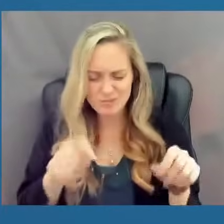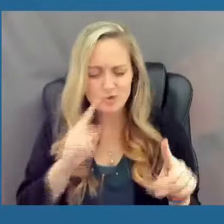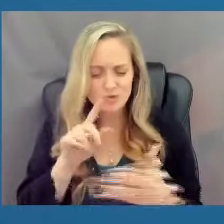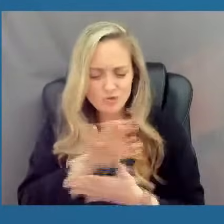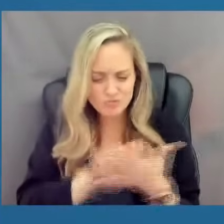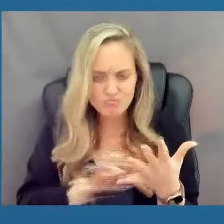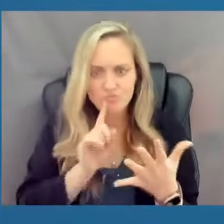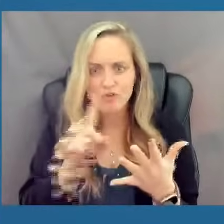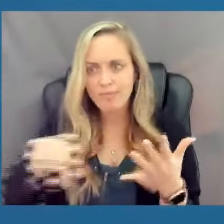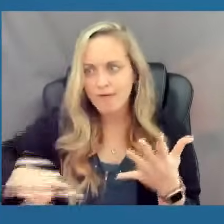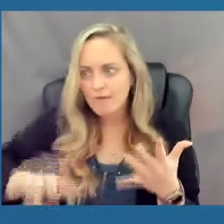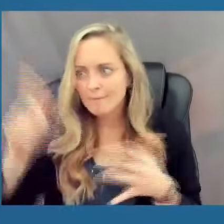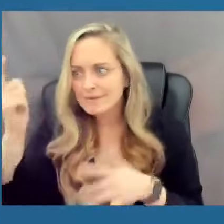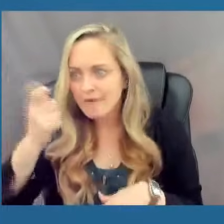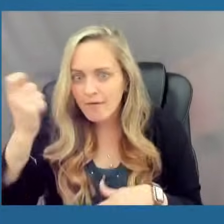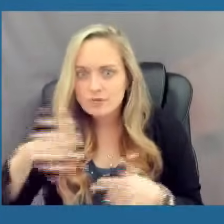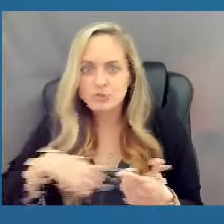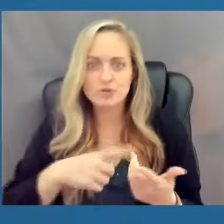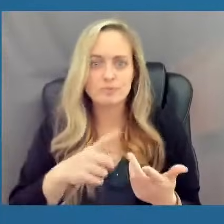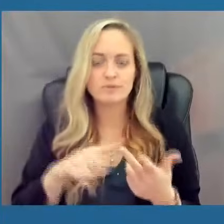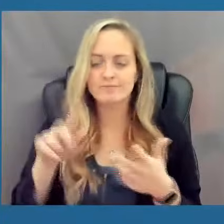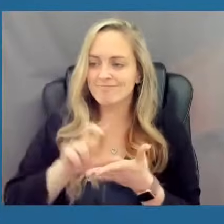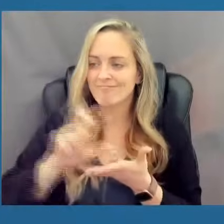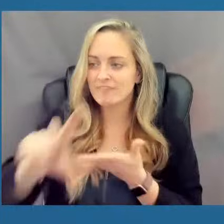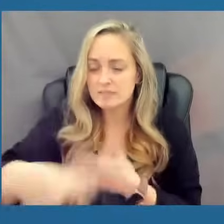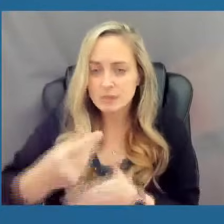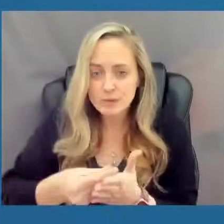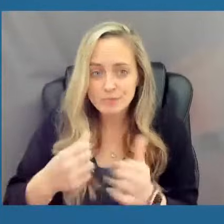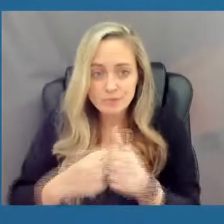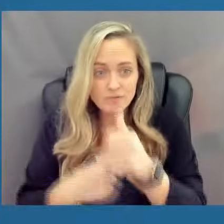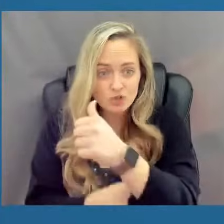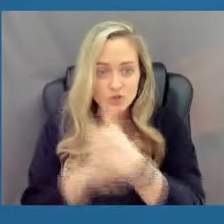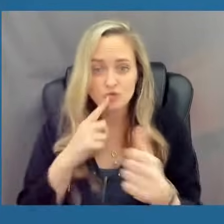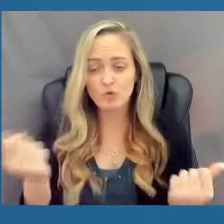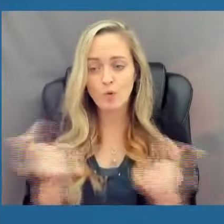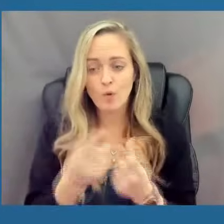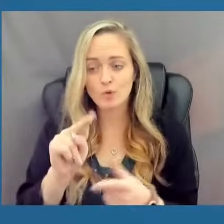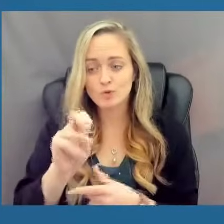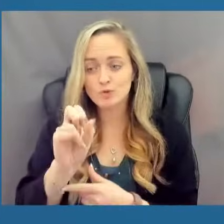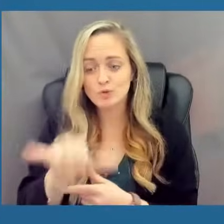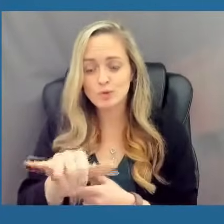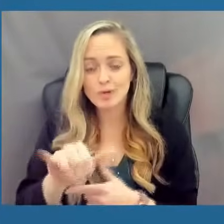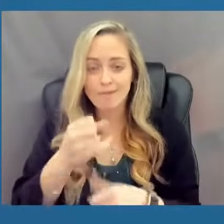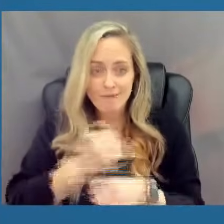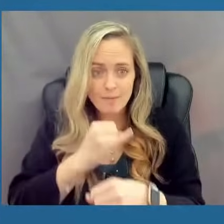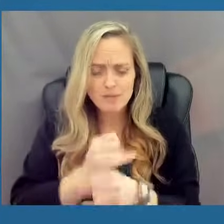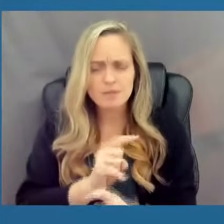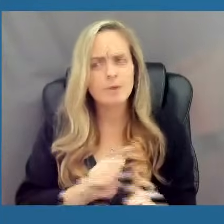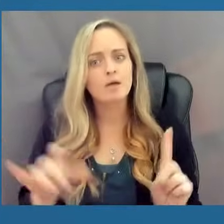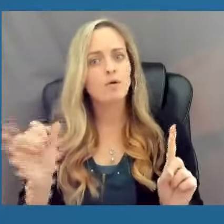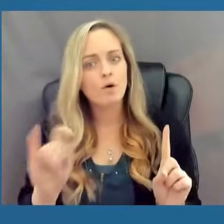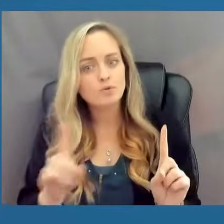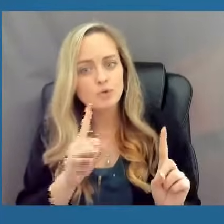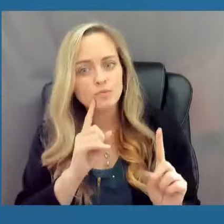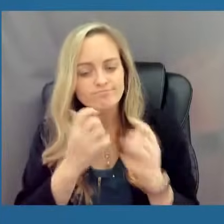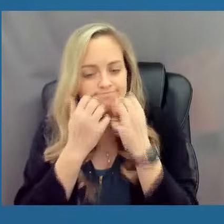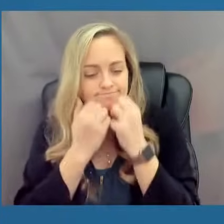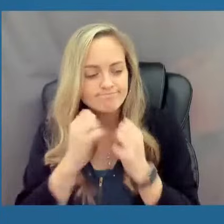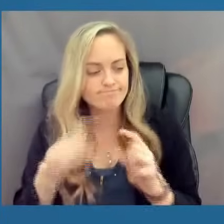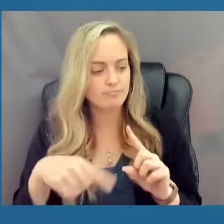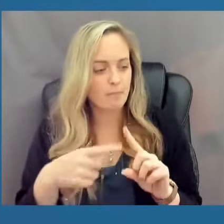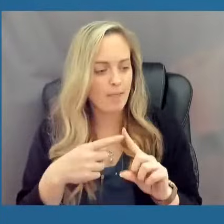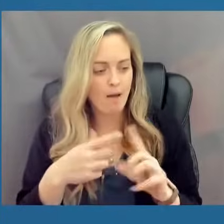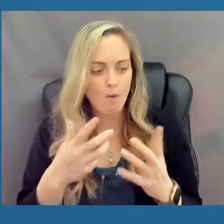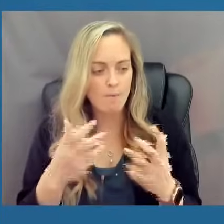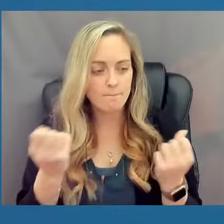scholarships, investing in our infrastructure at all of our SUNY campuses, but also cares deeply about allowing people